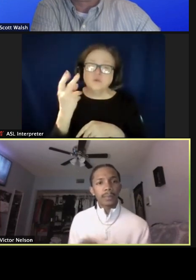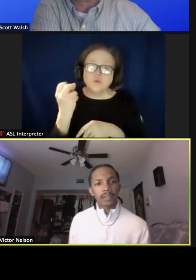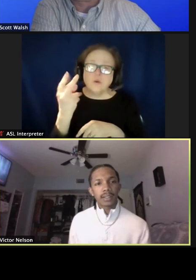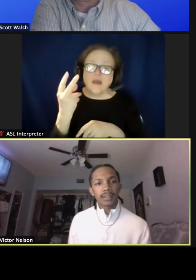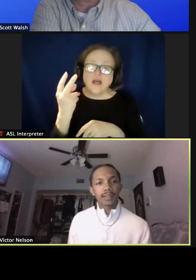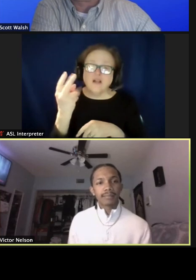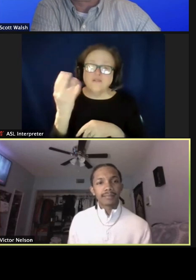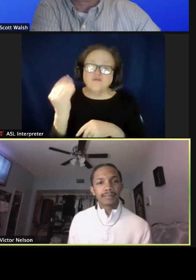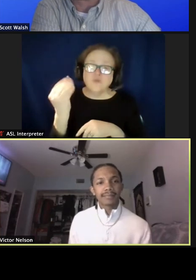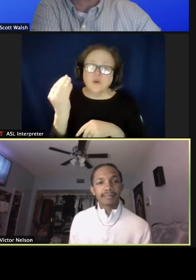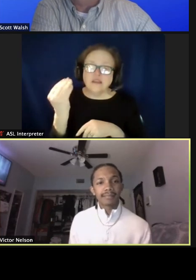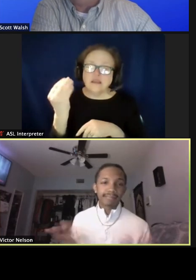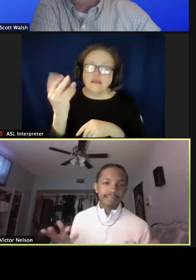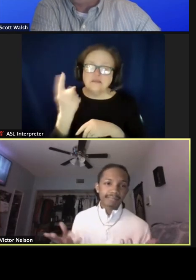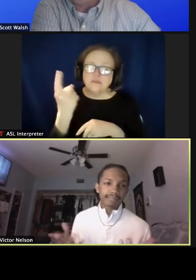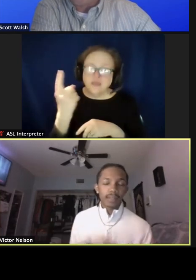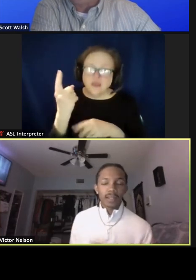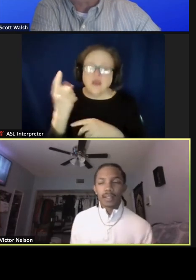swapped them out again.